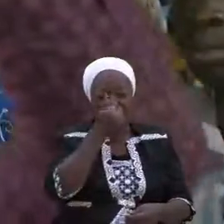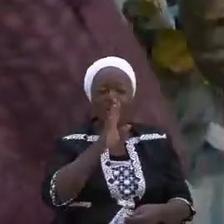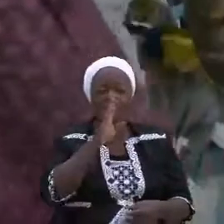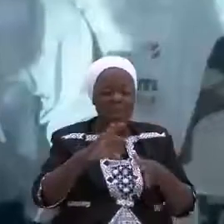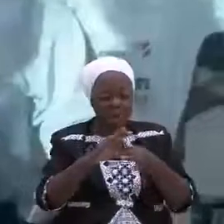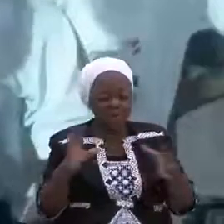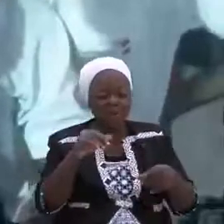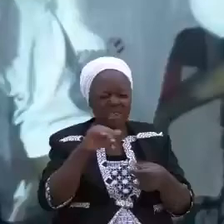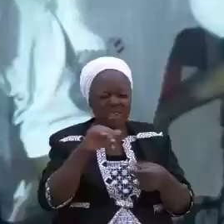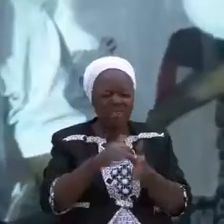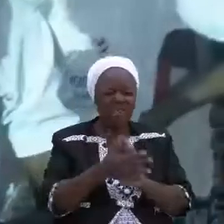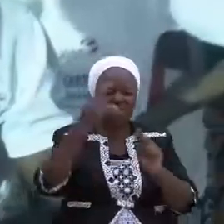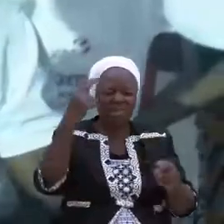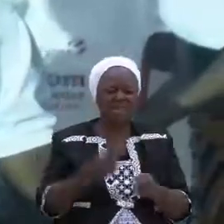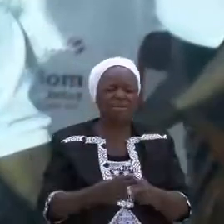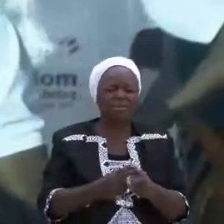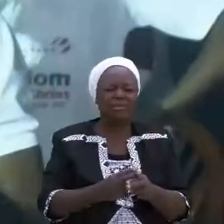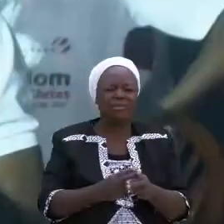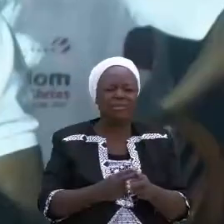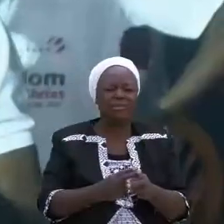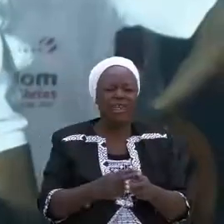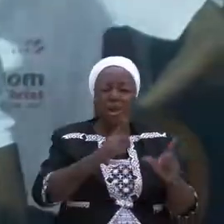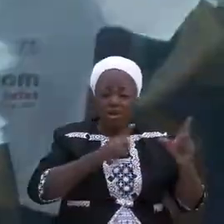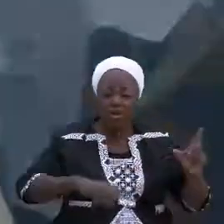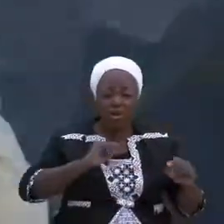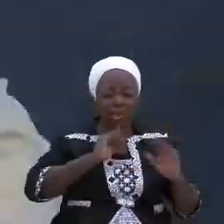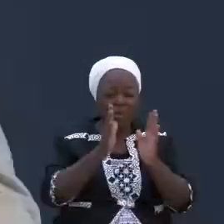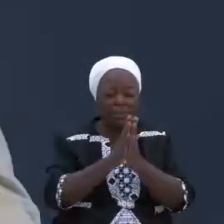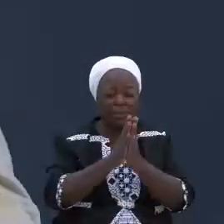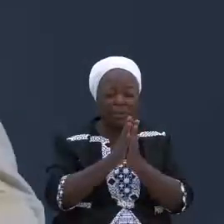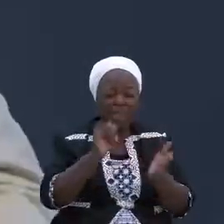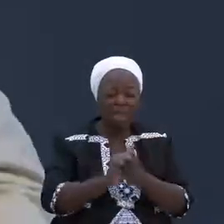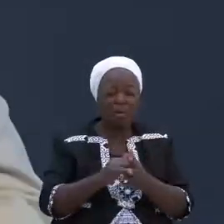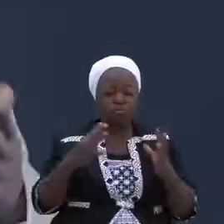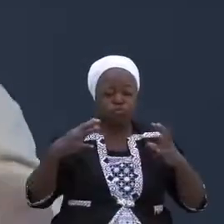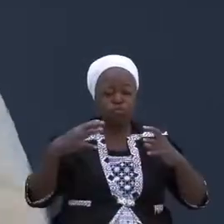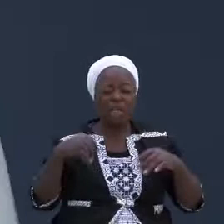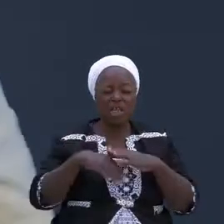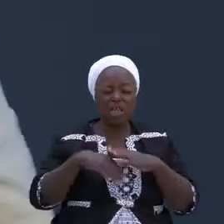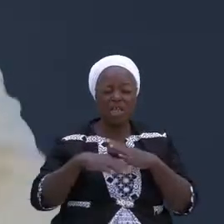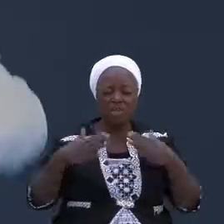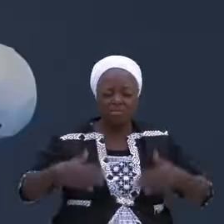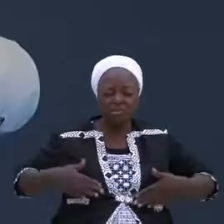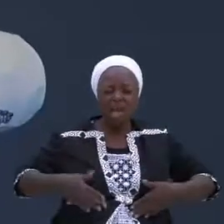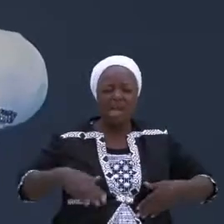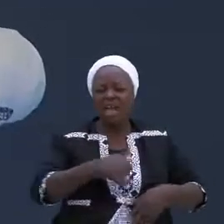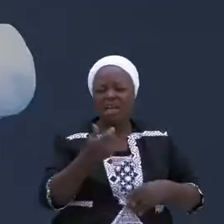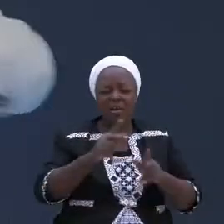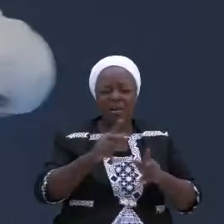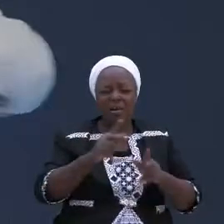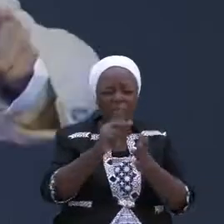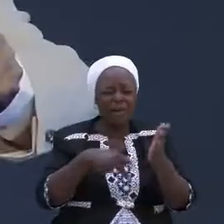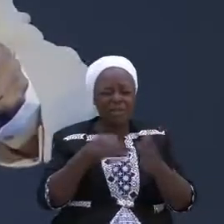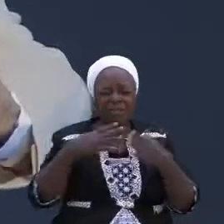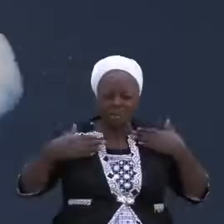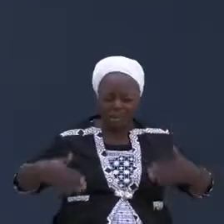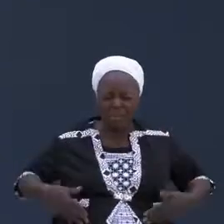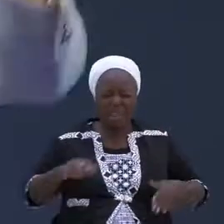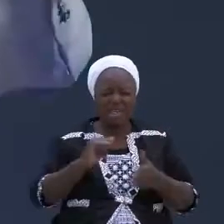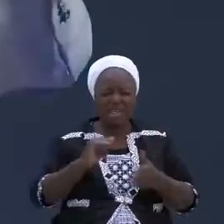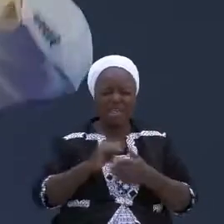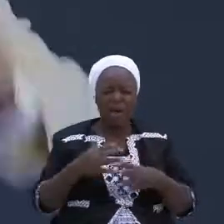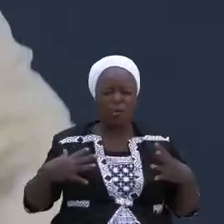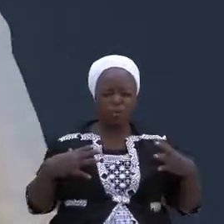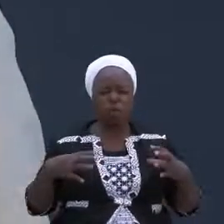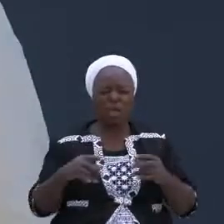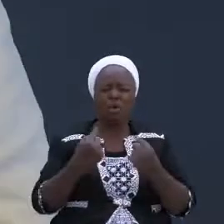jesus name lord i pray that swelling in the tummy any part of the body that swelling